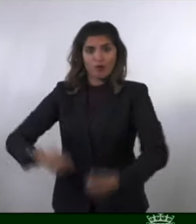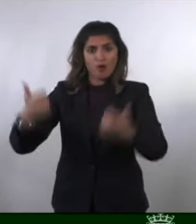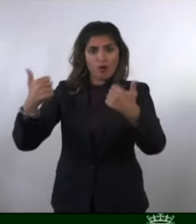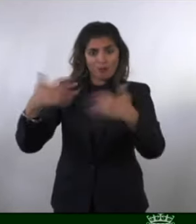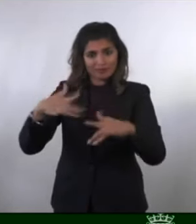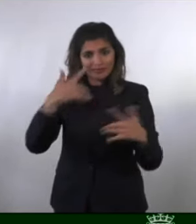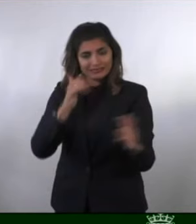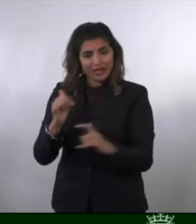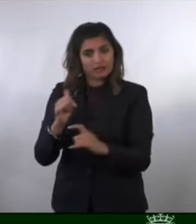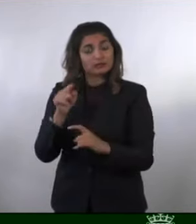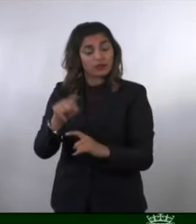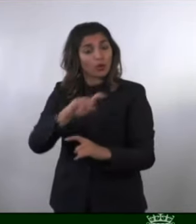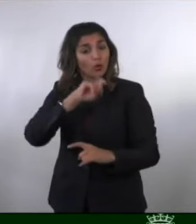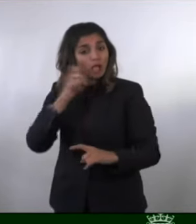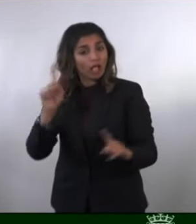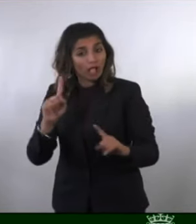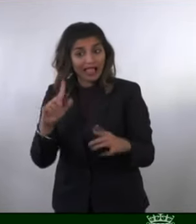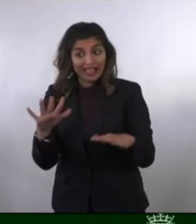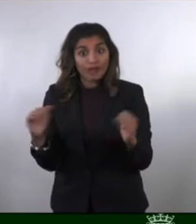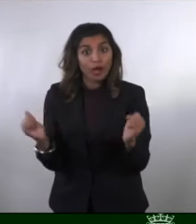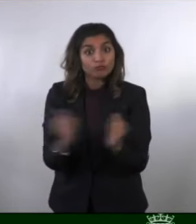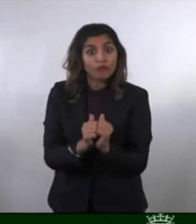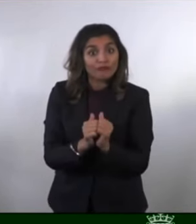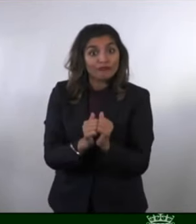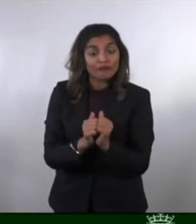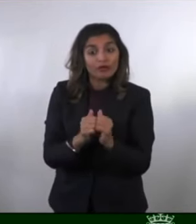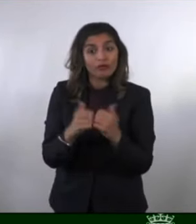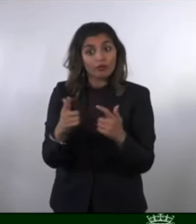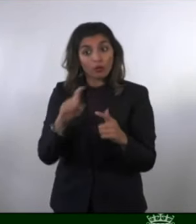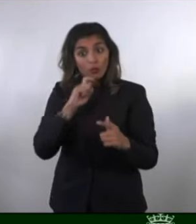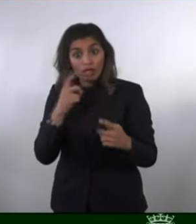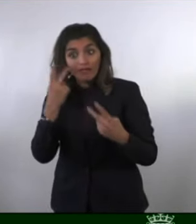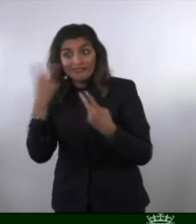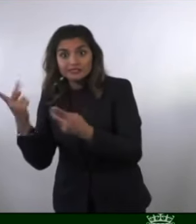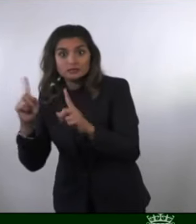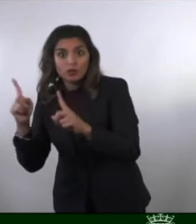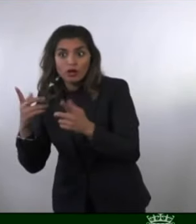the vaccine is approved in the coming days? Prime Minister.